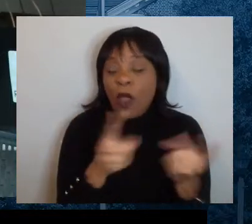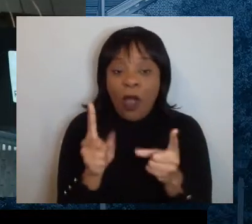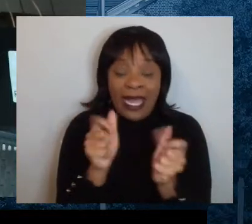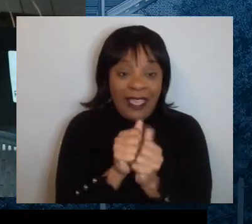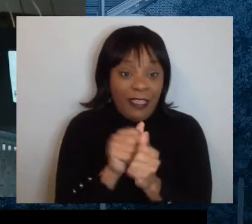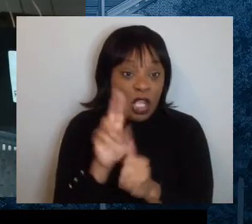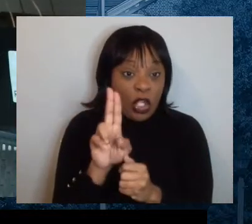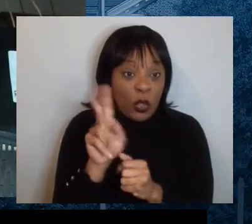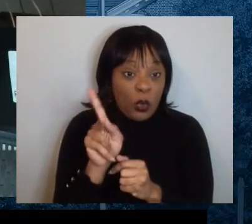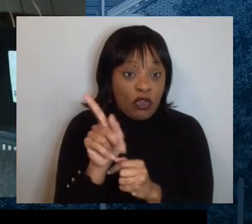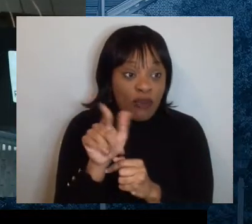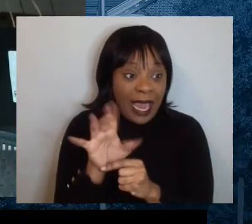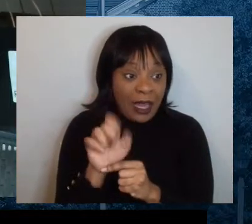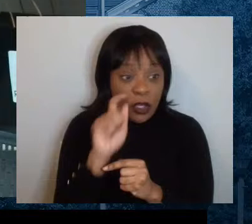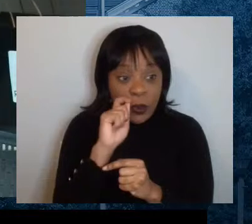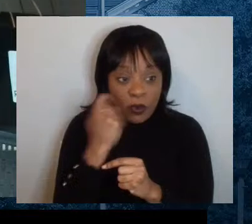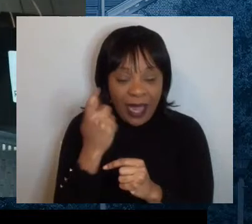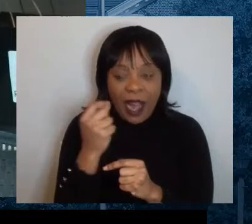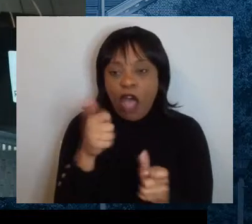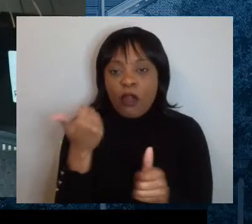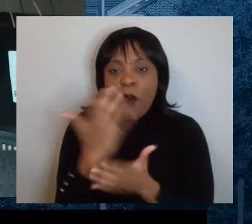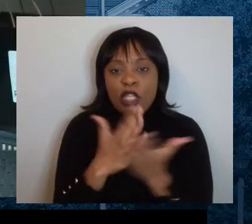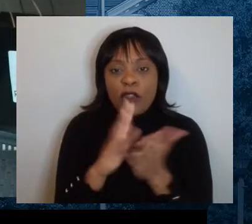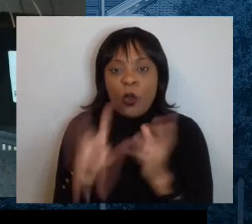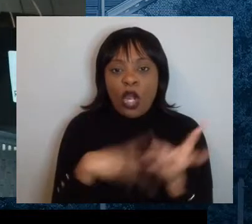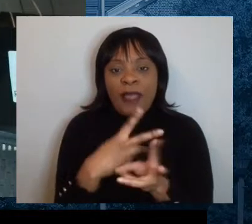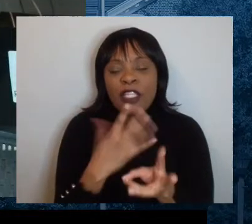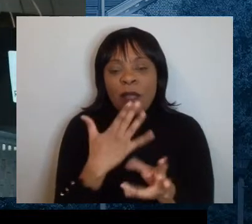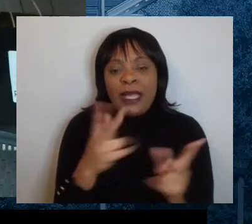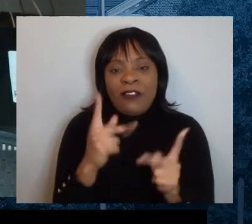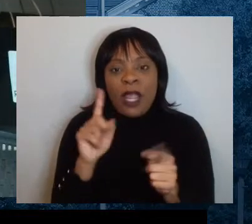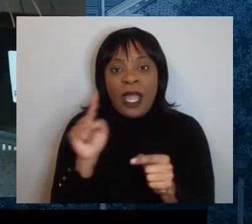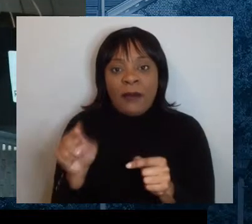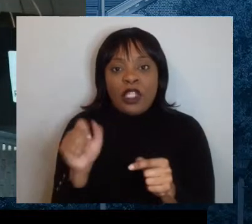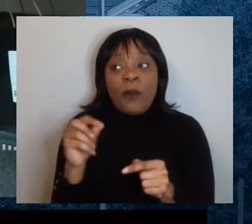it's an important place for him to be. He sends his best.